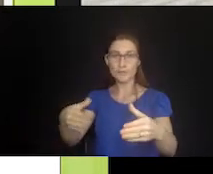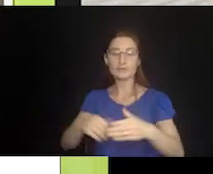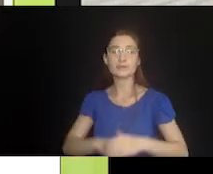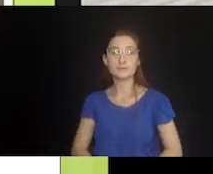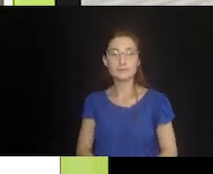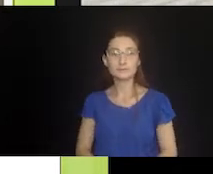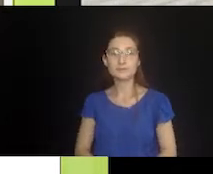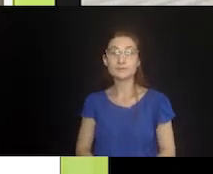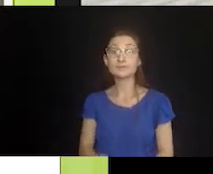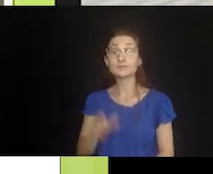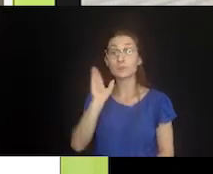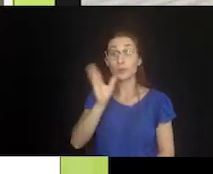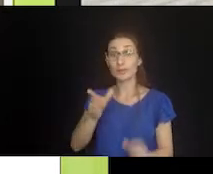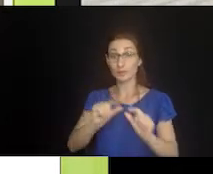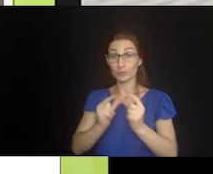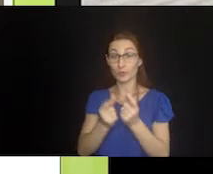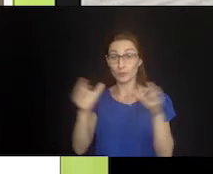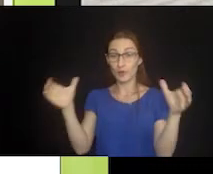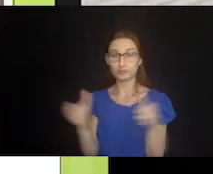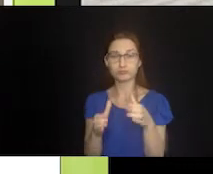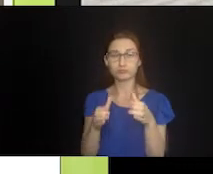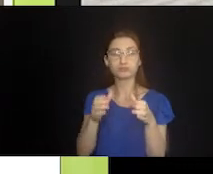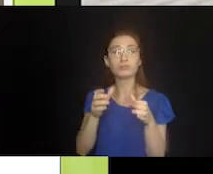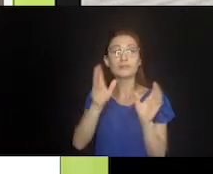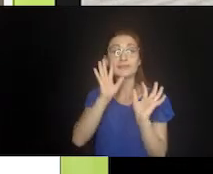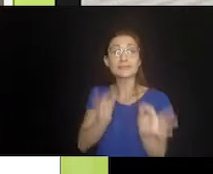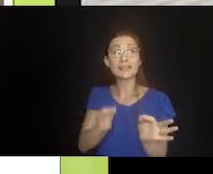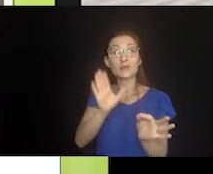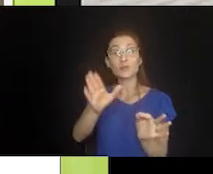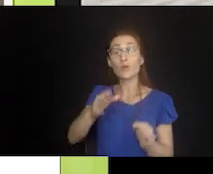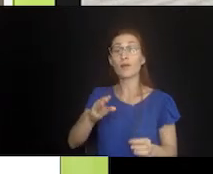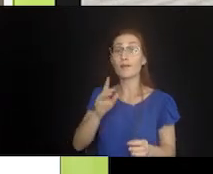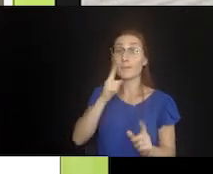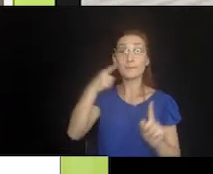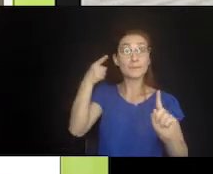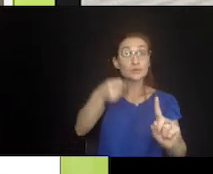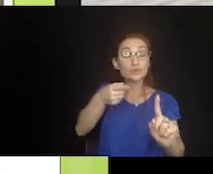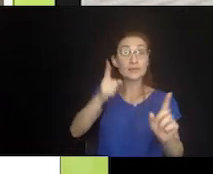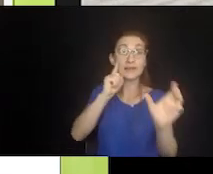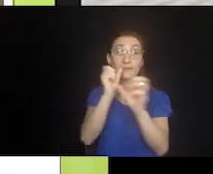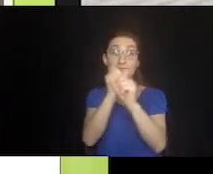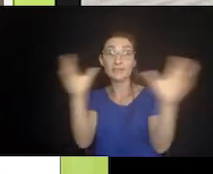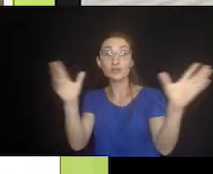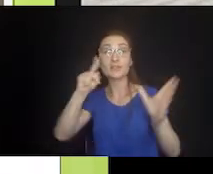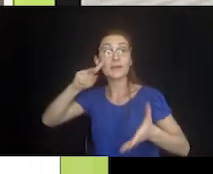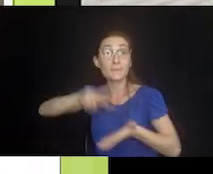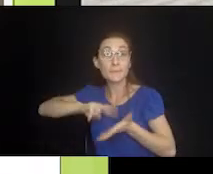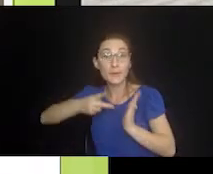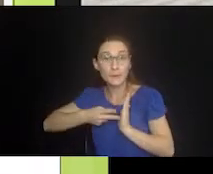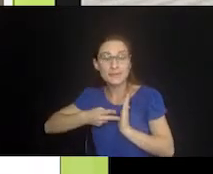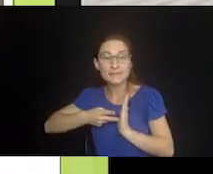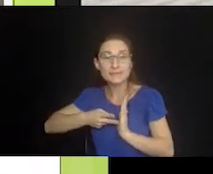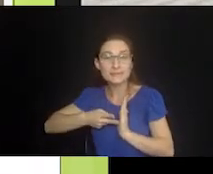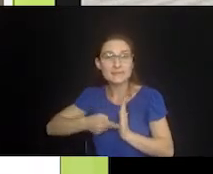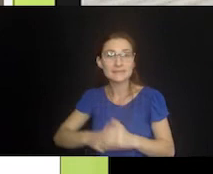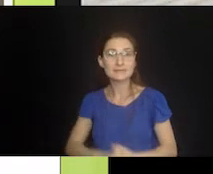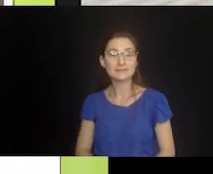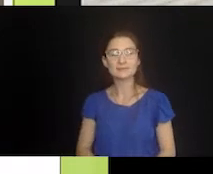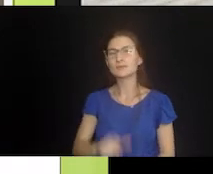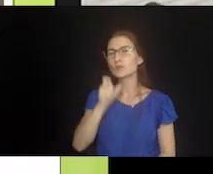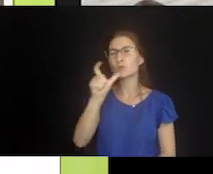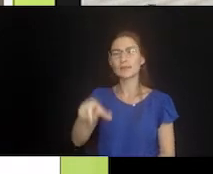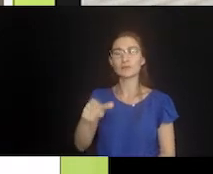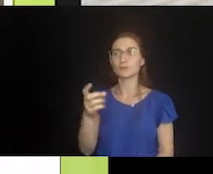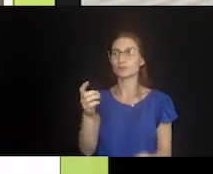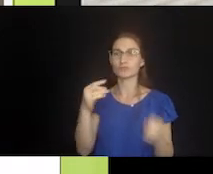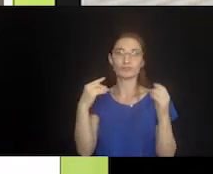you is to get focused. You're going to get together, you're going to decide your mission, your vision, and your purpose. And you don't have to have